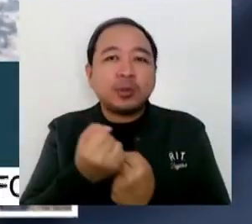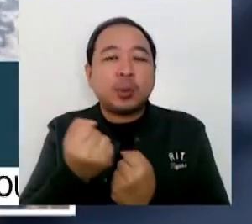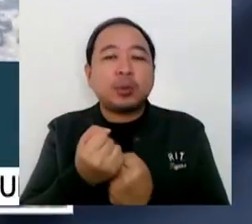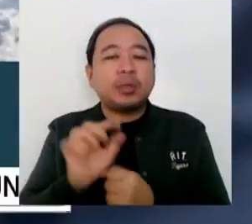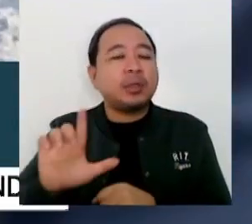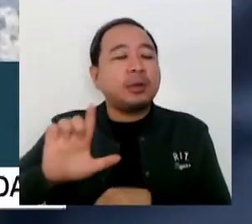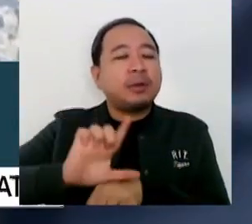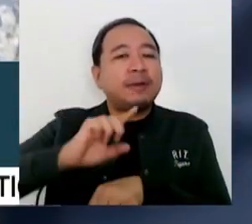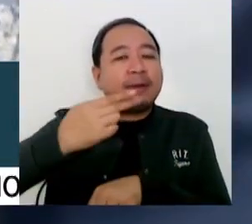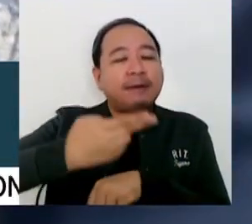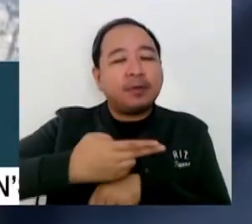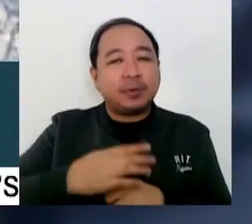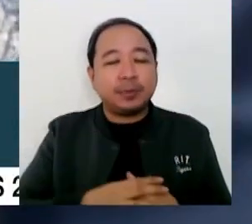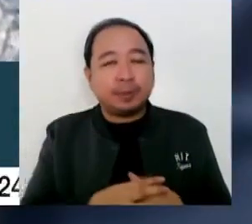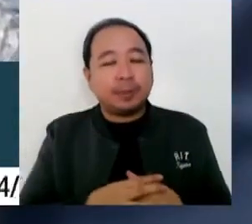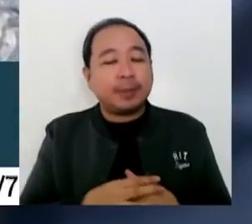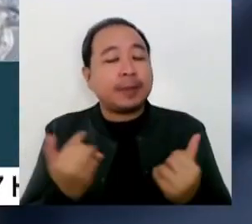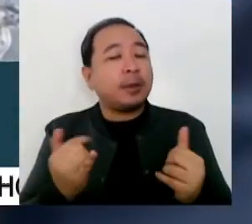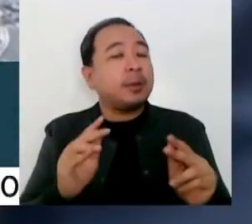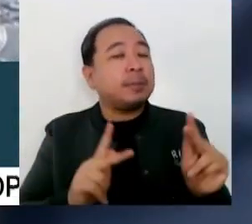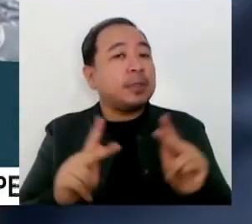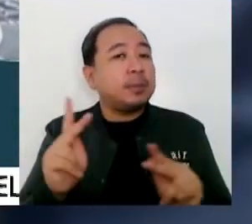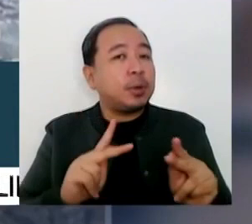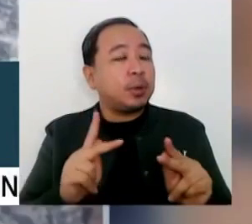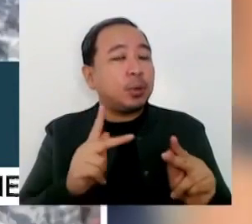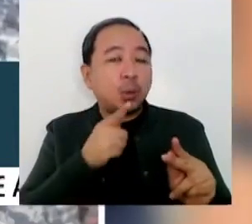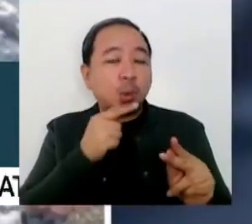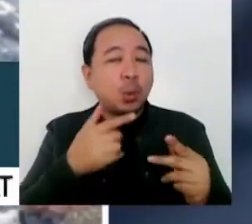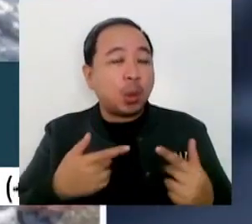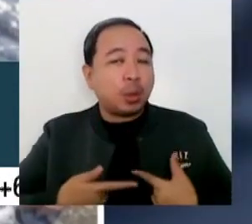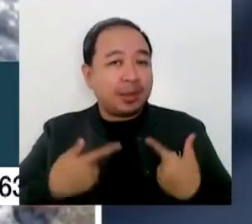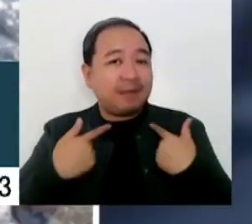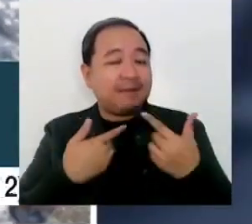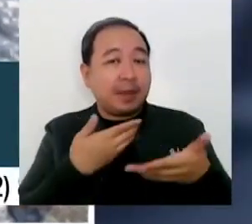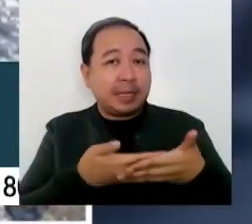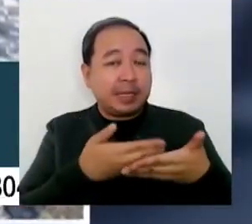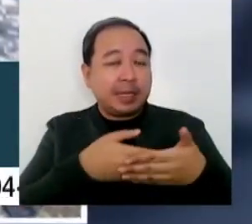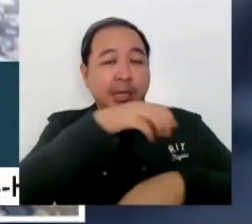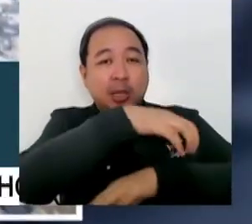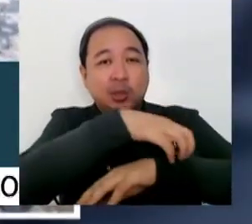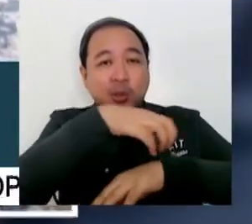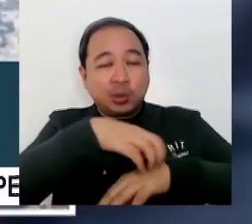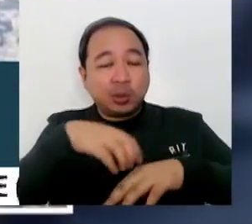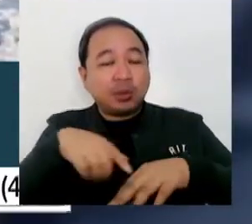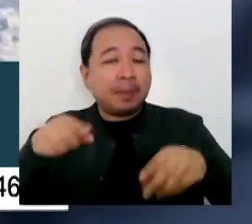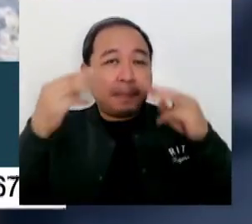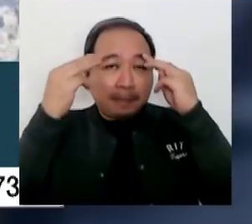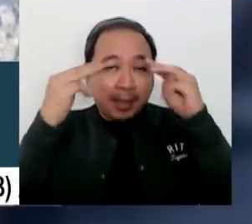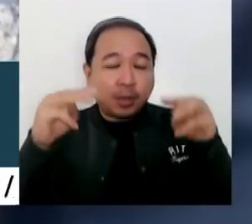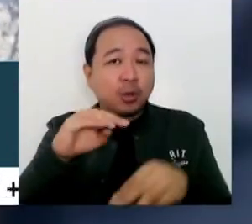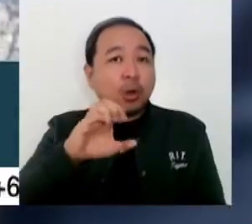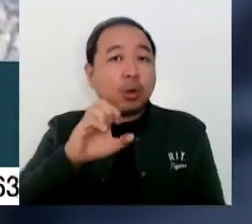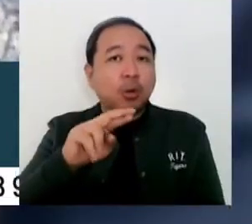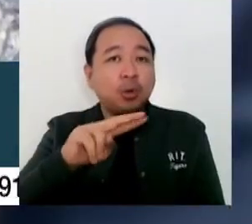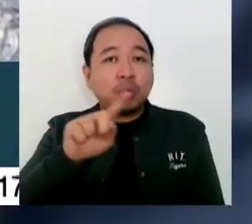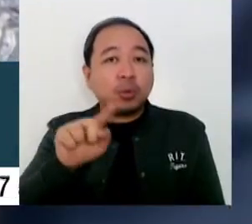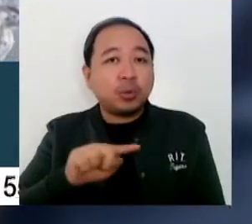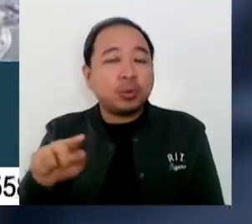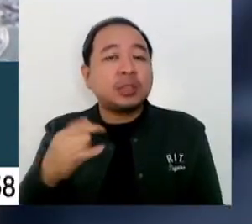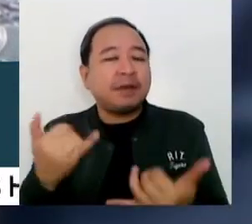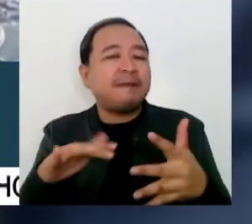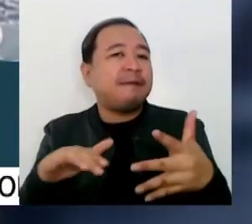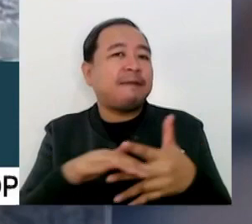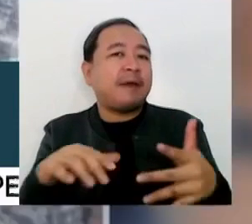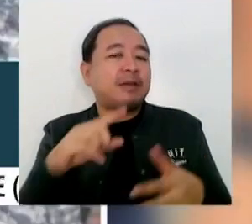Mulya, they went to the town of Pola at the request of Mayor Jennifer Cruz to help them file the case. Secretary Mulya